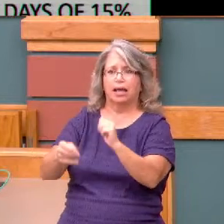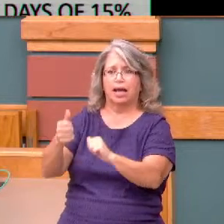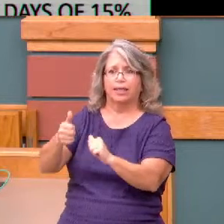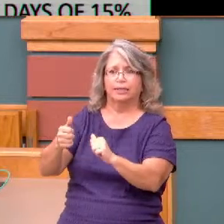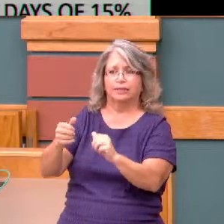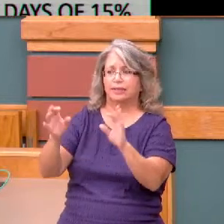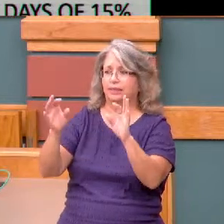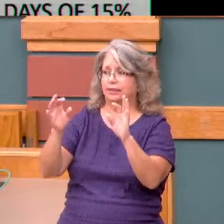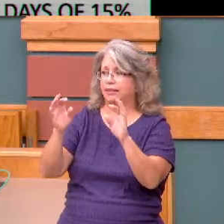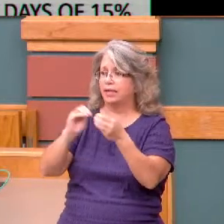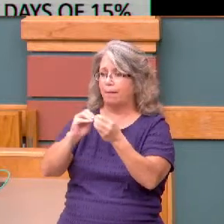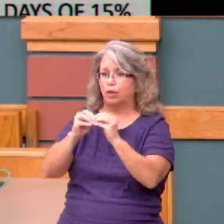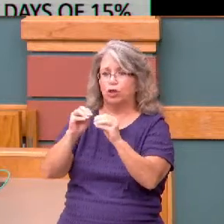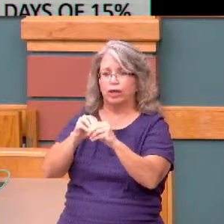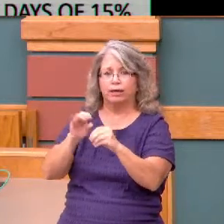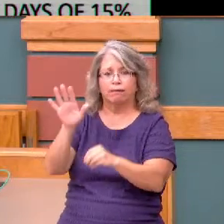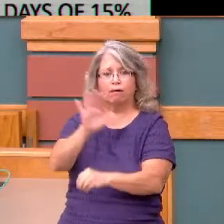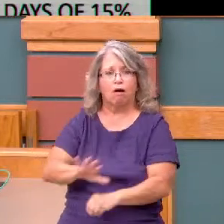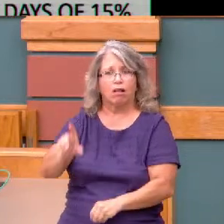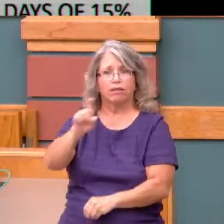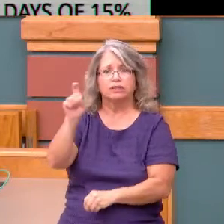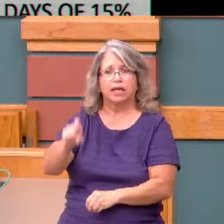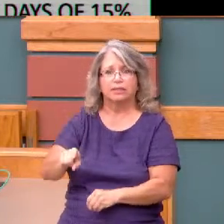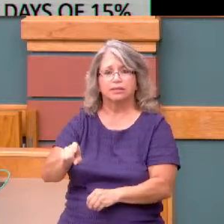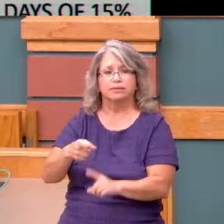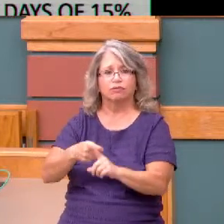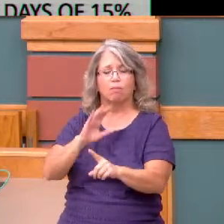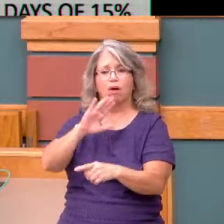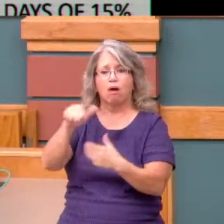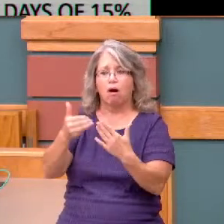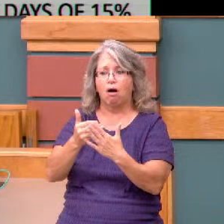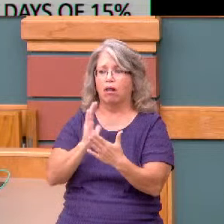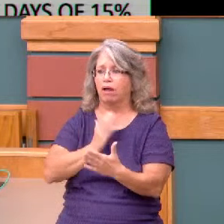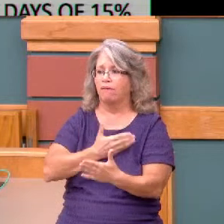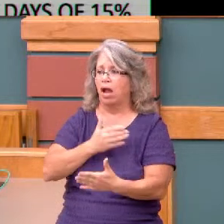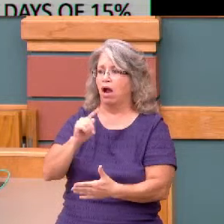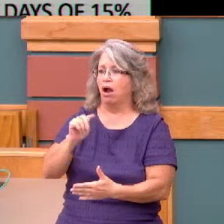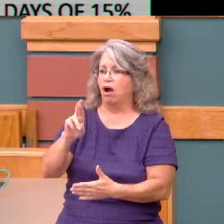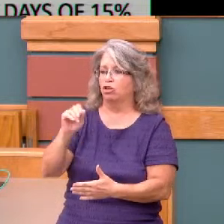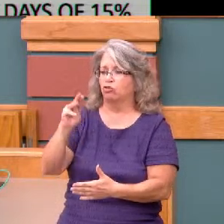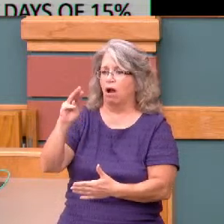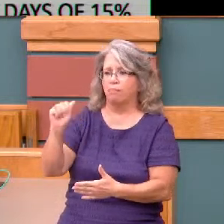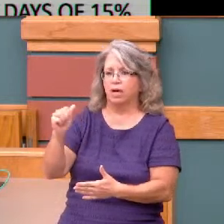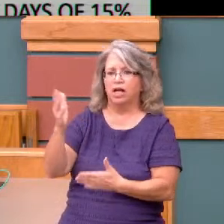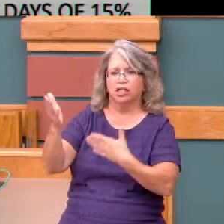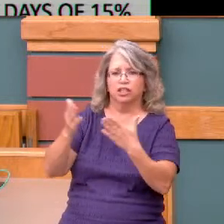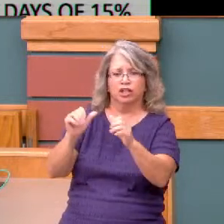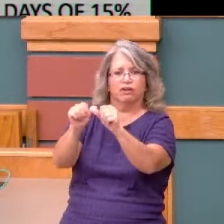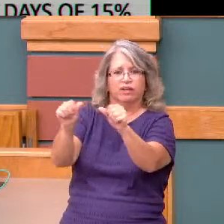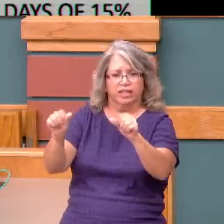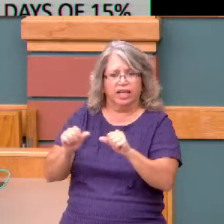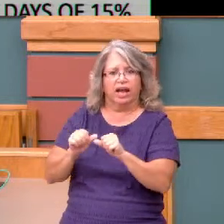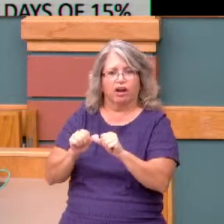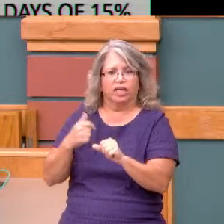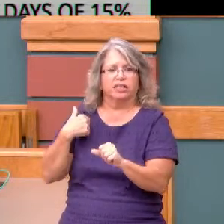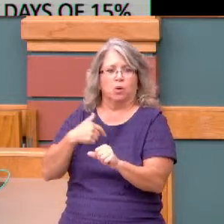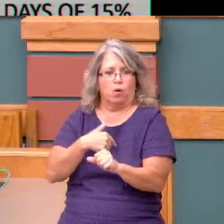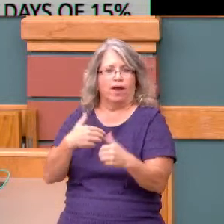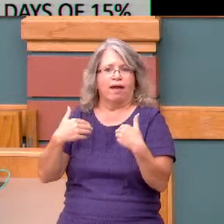in Texas presently. Of all the trauma service areas, the coastal bend trauma service area has more of